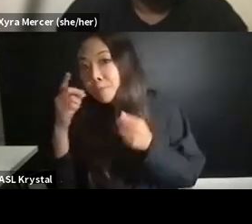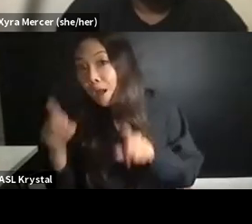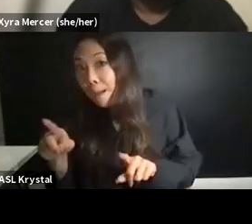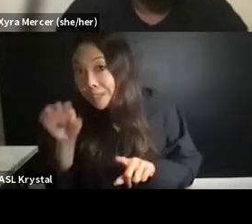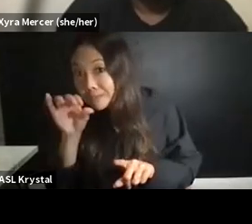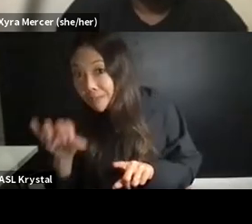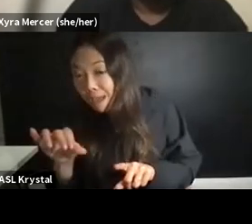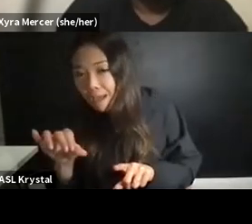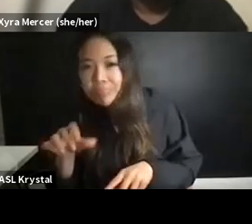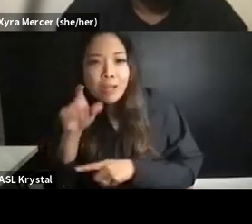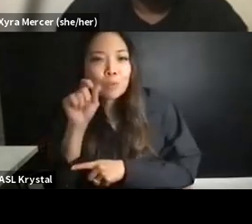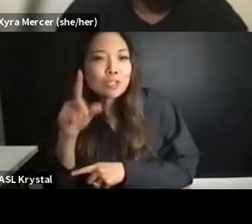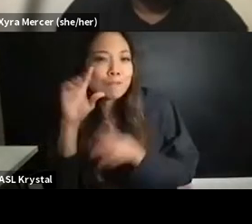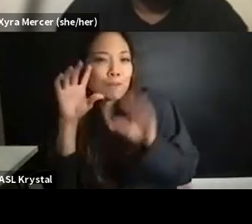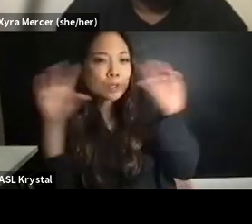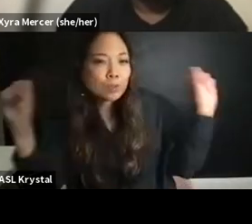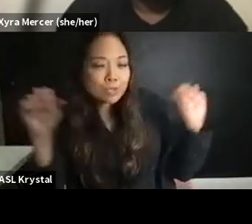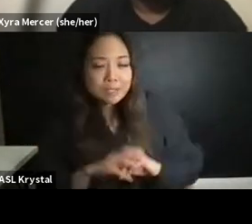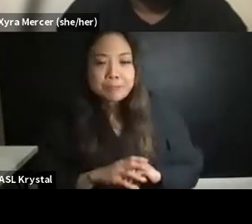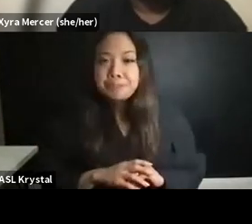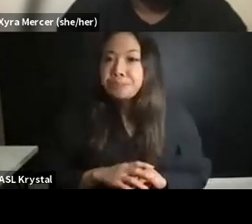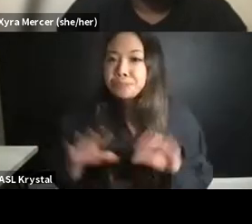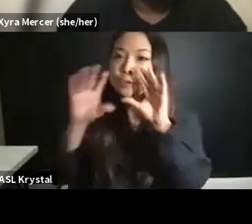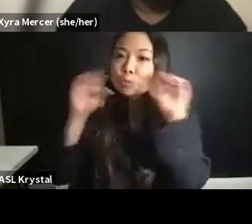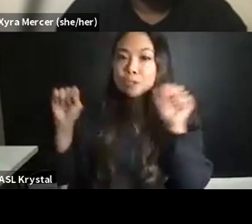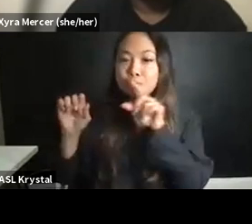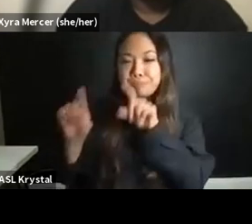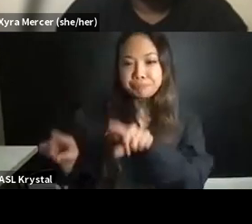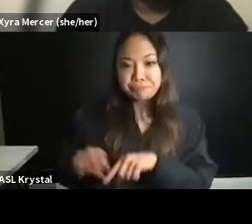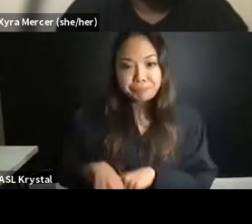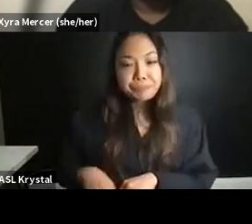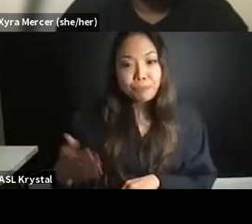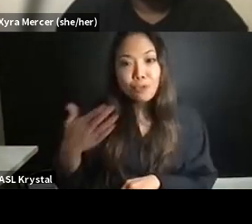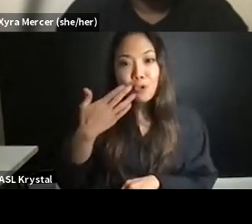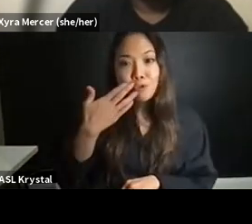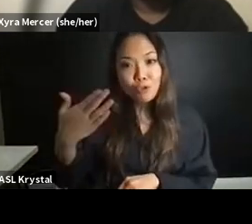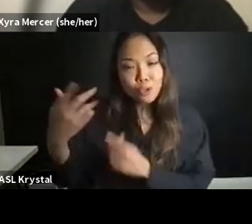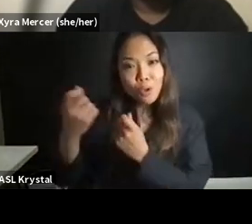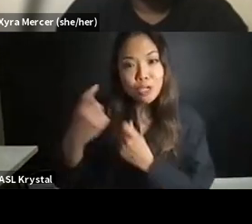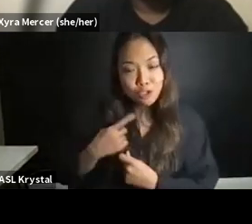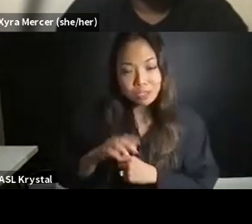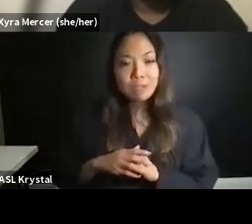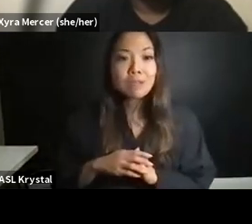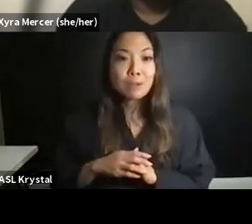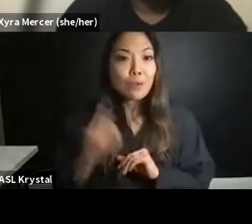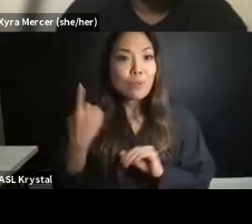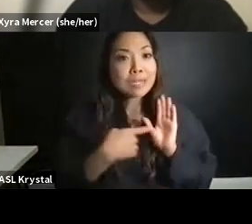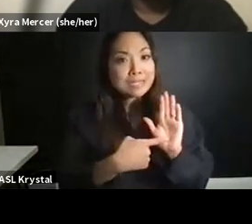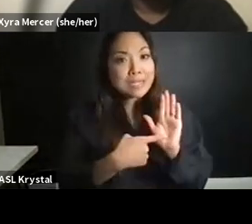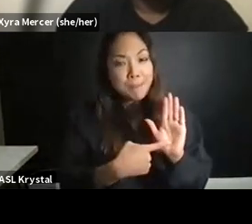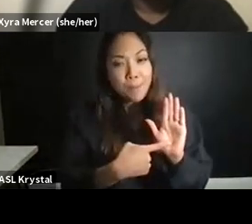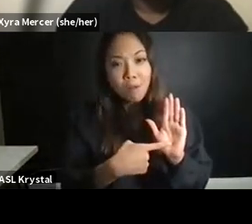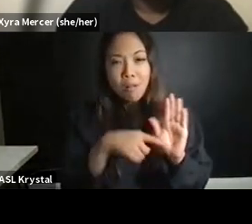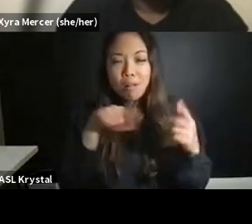a question for the superintendent or yes so um very good question so this is like one of the examples that i use when i'm trying to